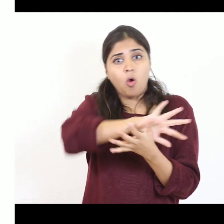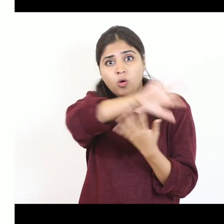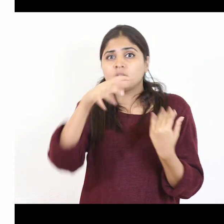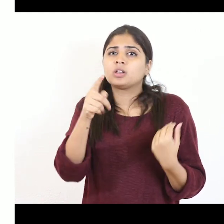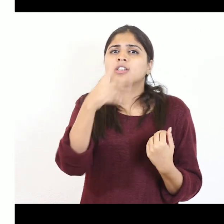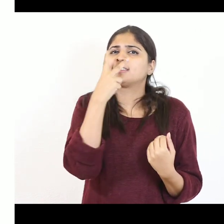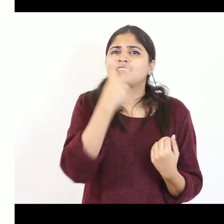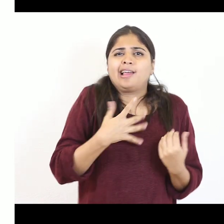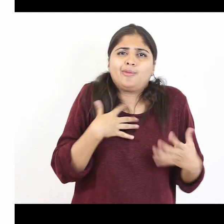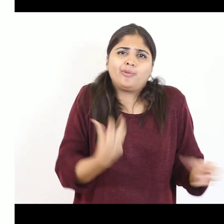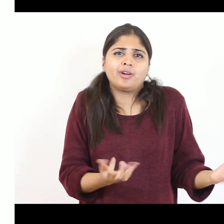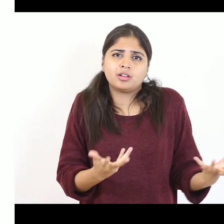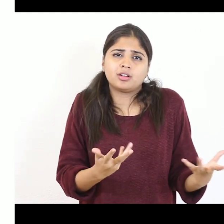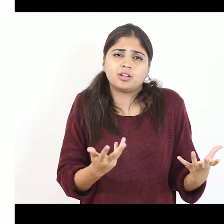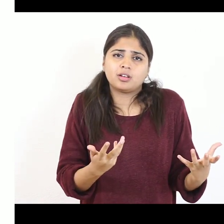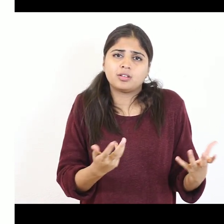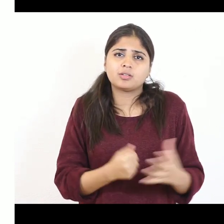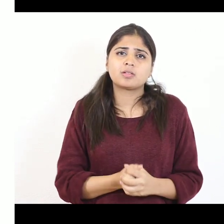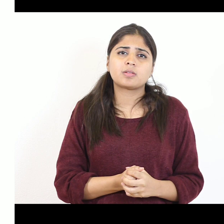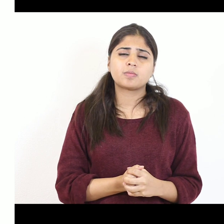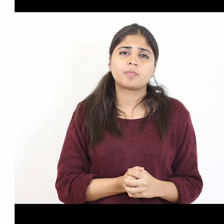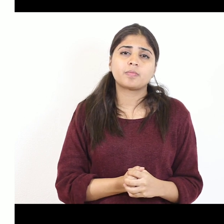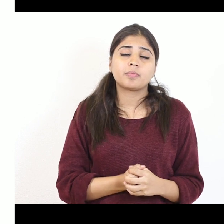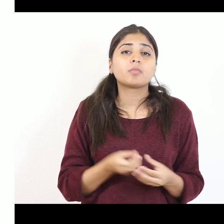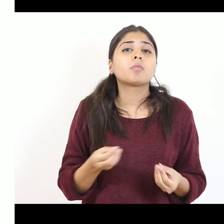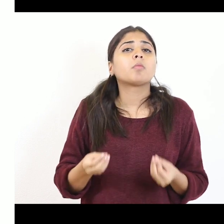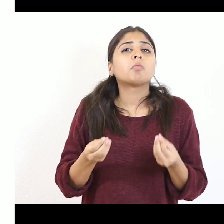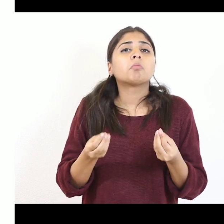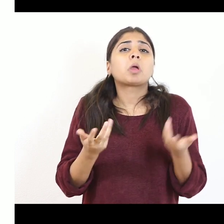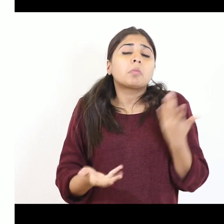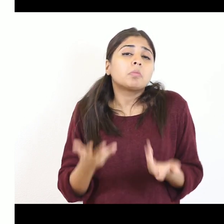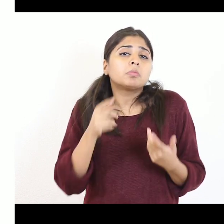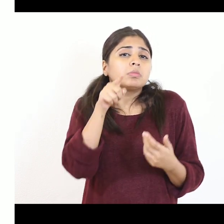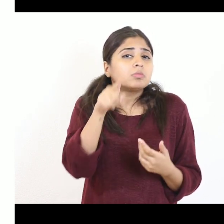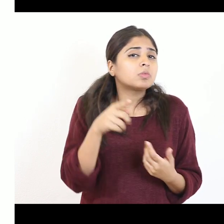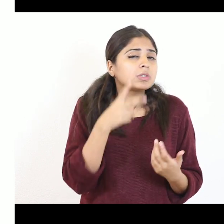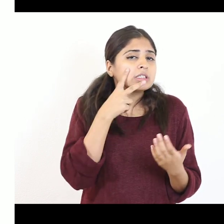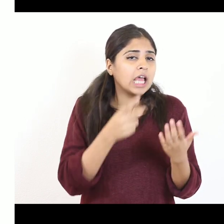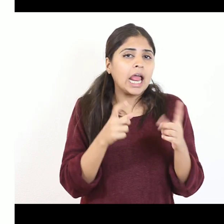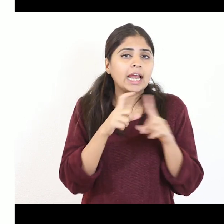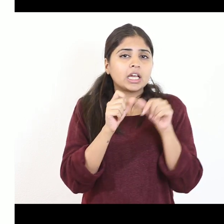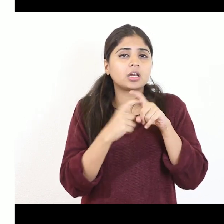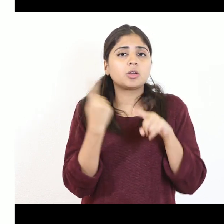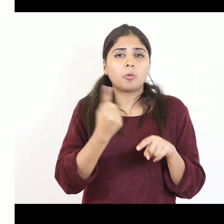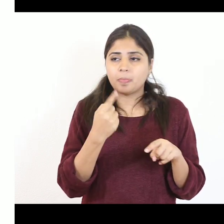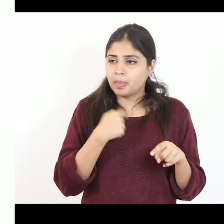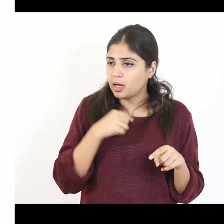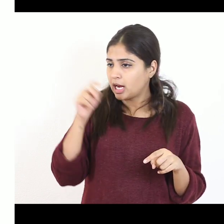you will only want to see the data that fits a certain criteria.